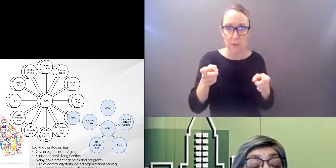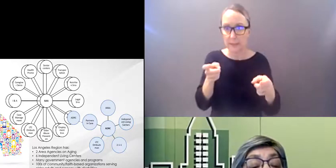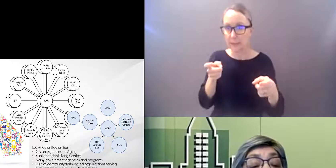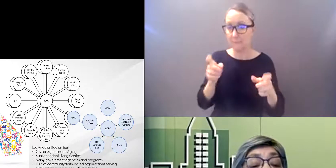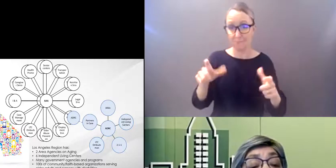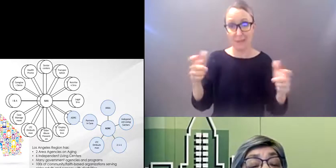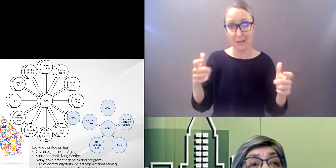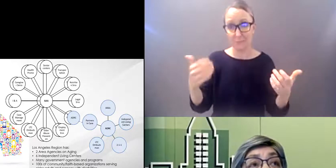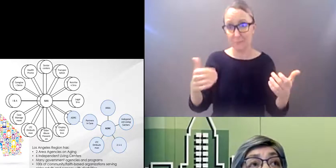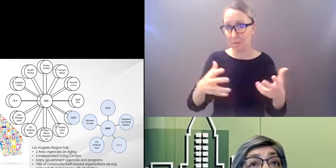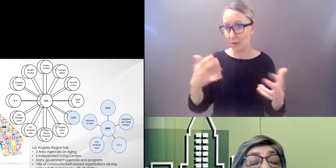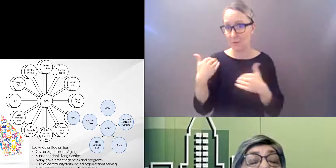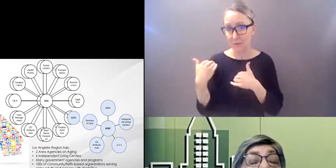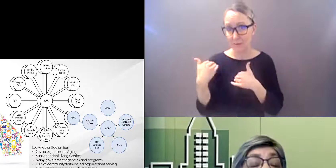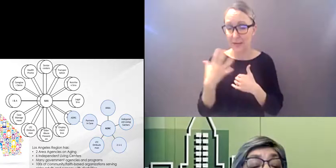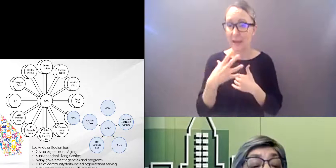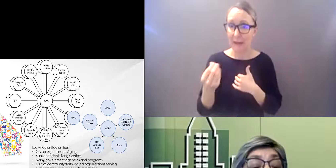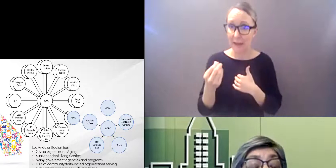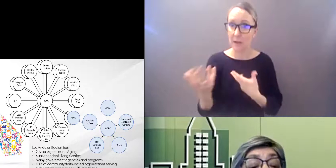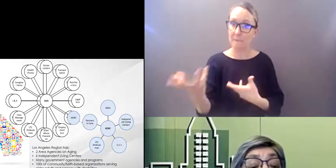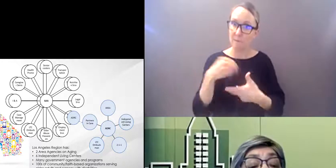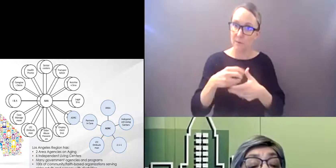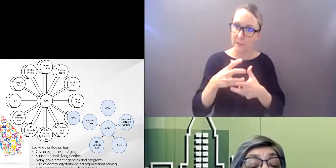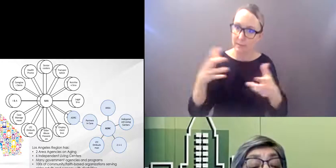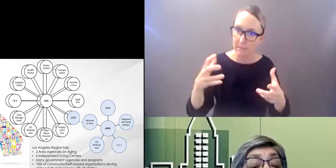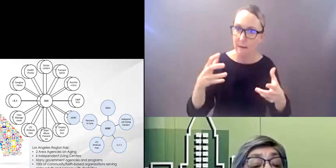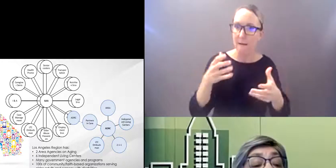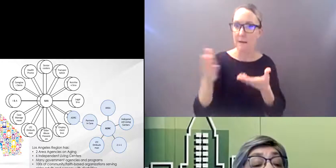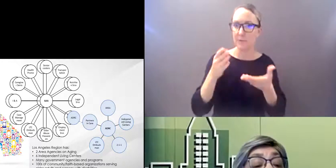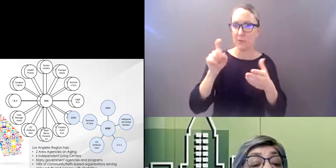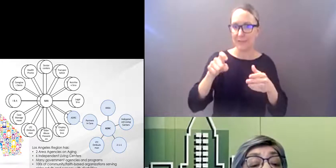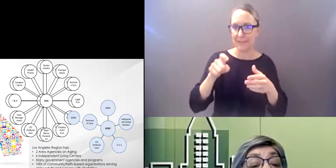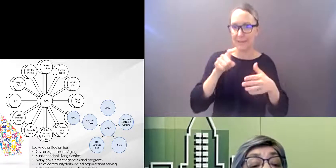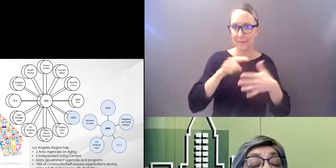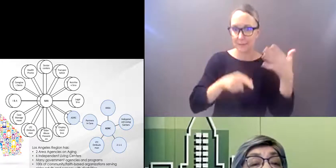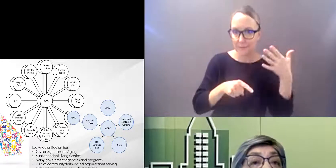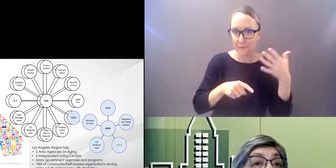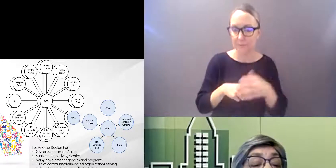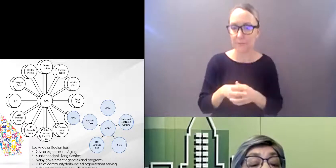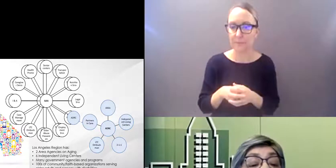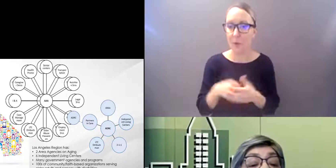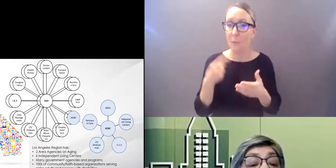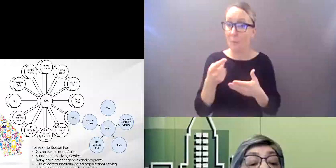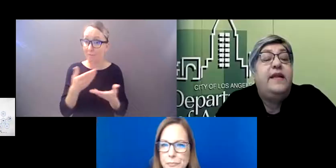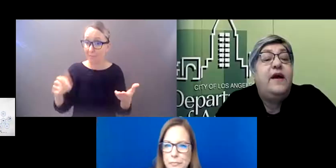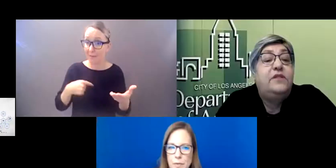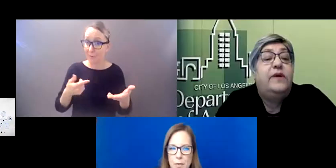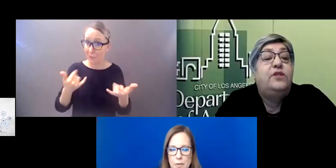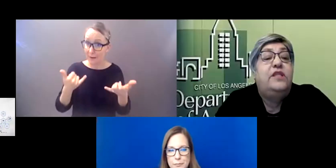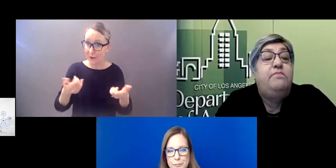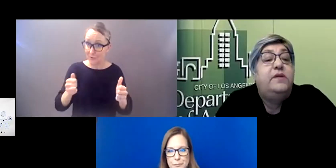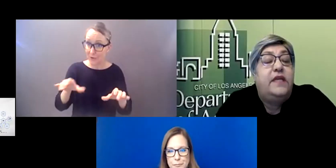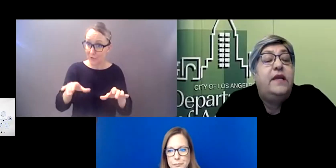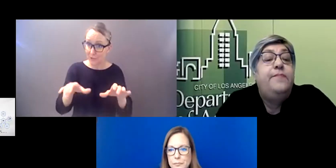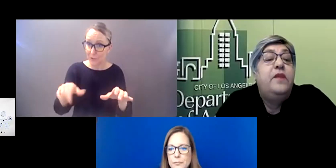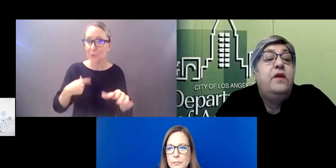large and encompasses a great array of service needs that older people face. One of the things that we're in the process of doing right now is we're